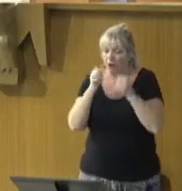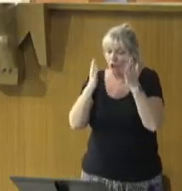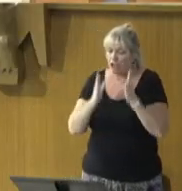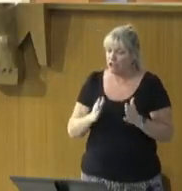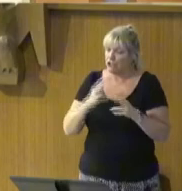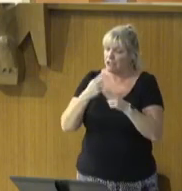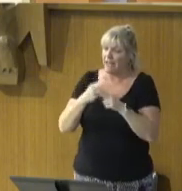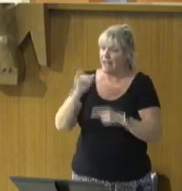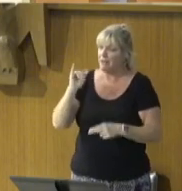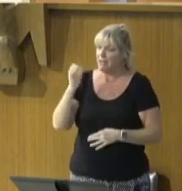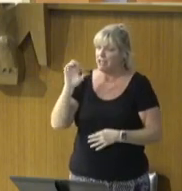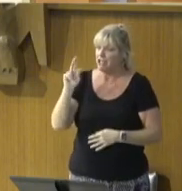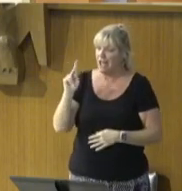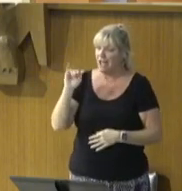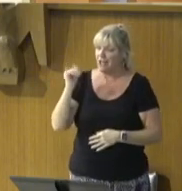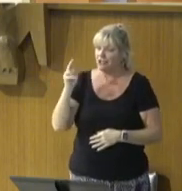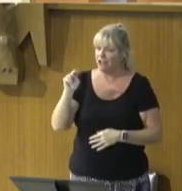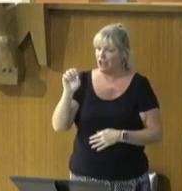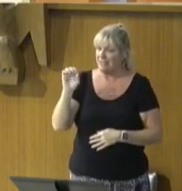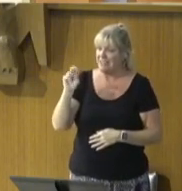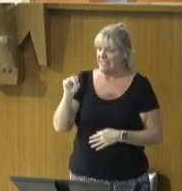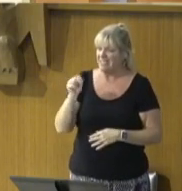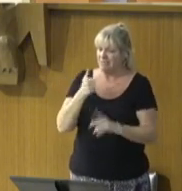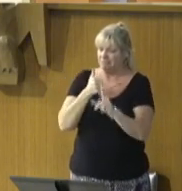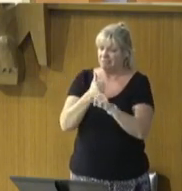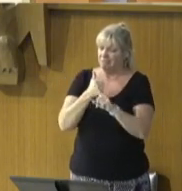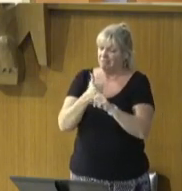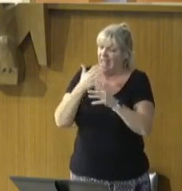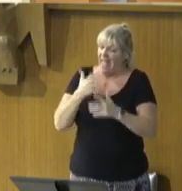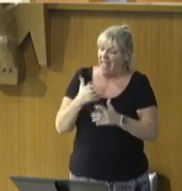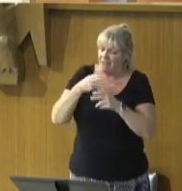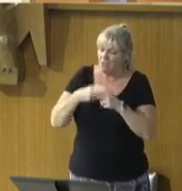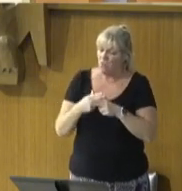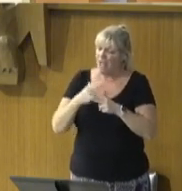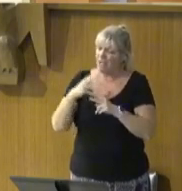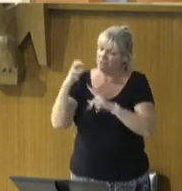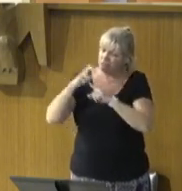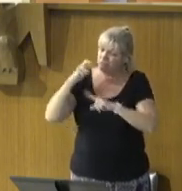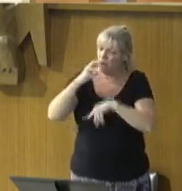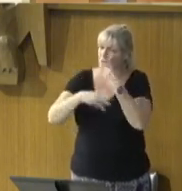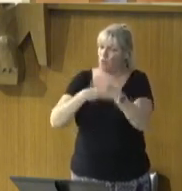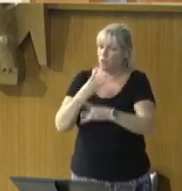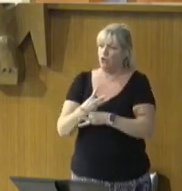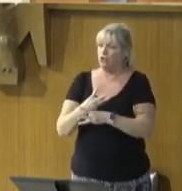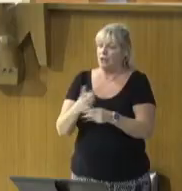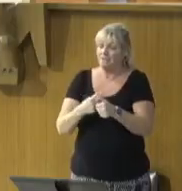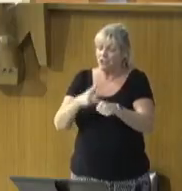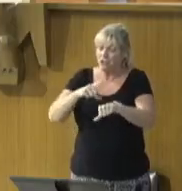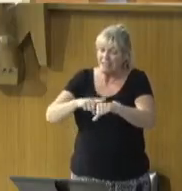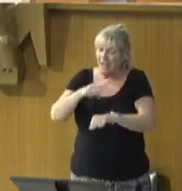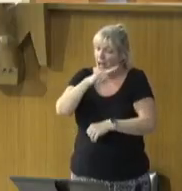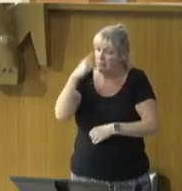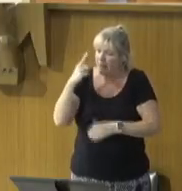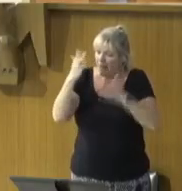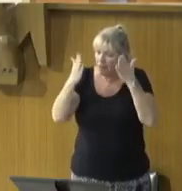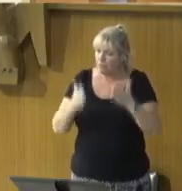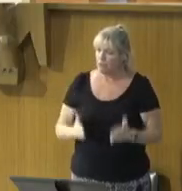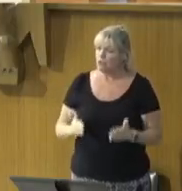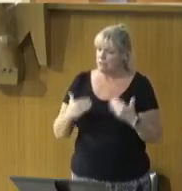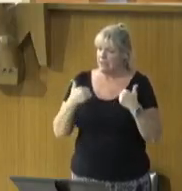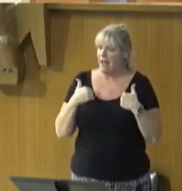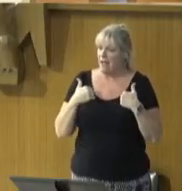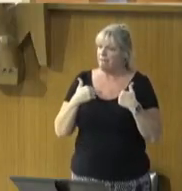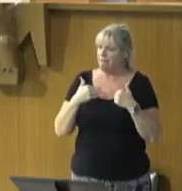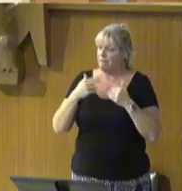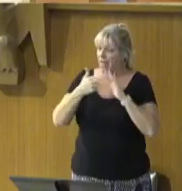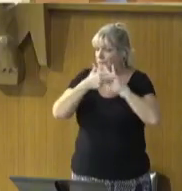Jack Johnson was the heavyweight champion of the world, the first time a black individual ever held that